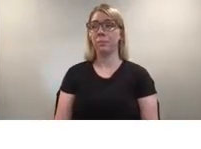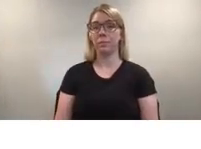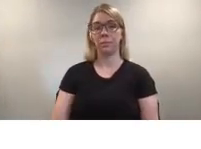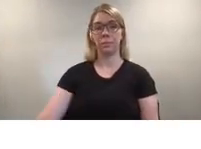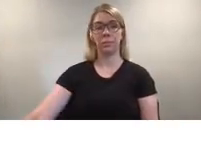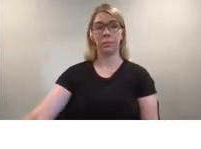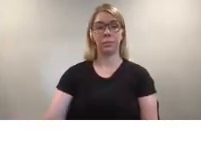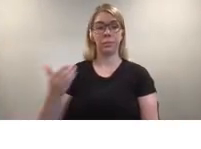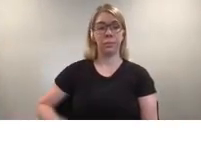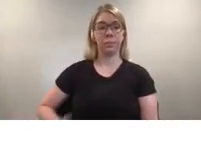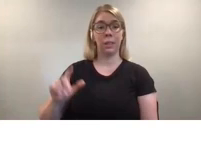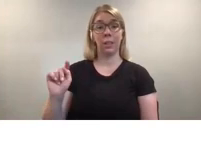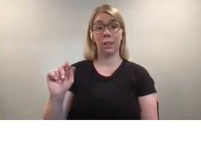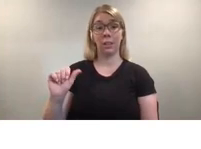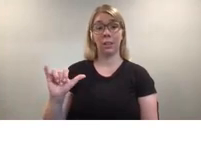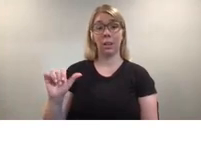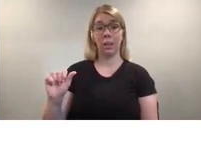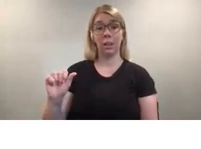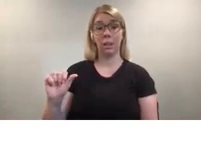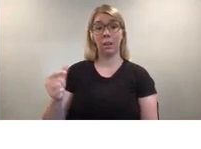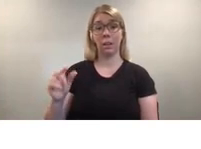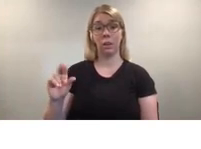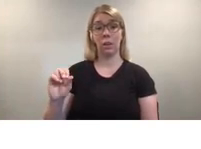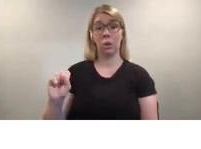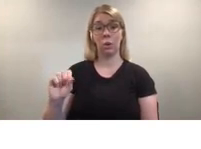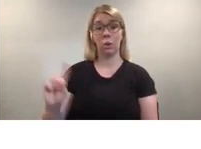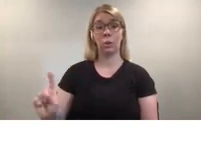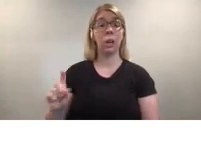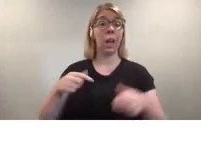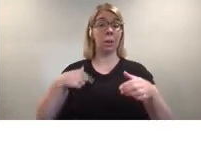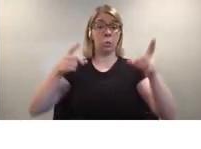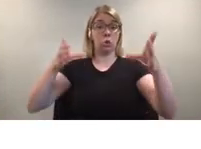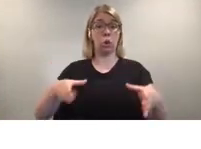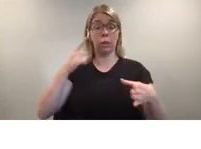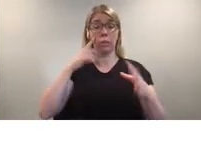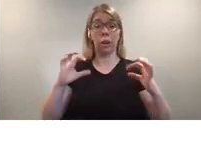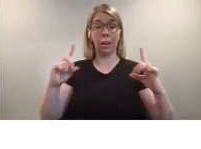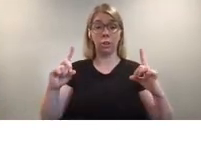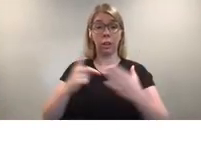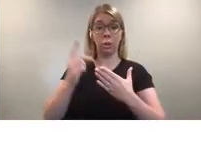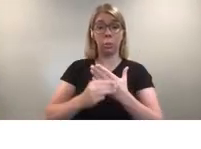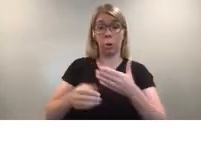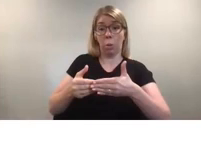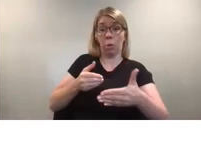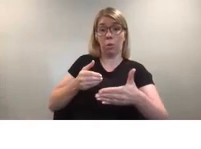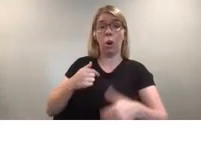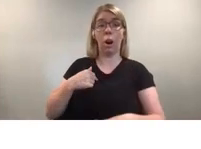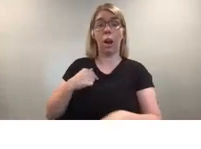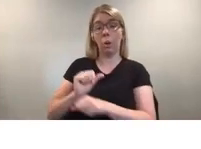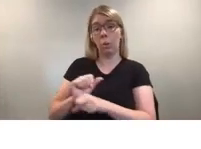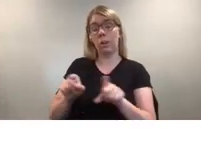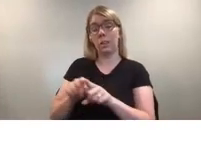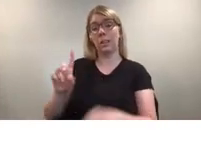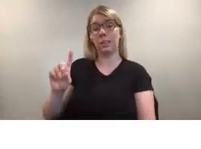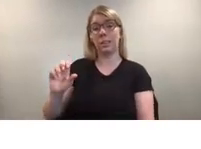I'm Tanya Grosz, I'm the Director of Educational Programs for the Open Ed Network. Prior to this role, I was a dean at a small liberal arts